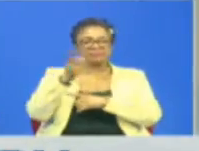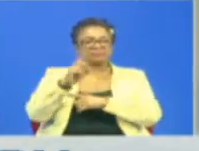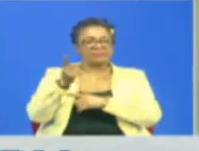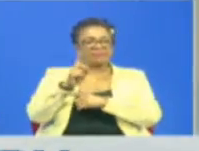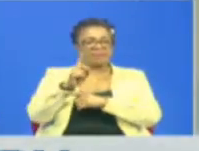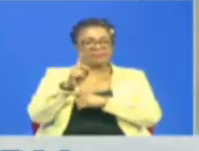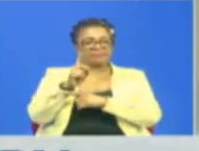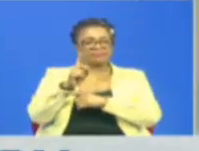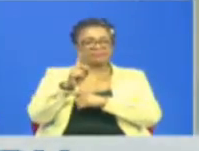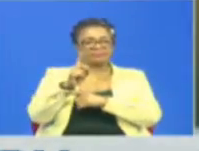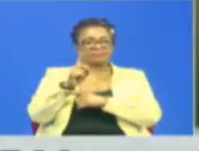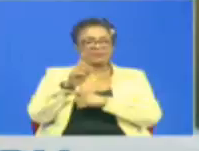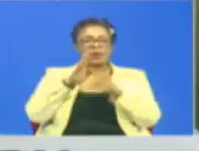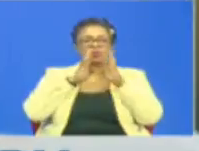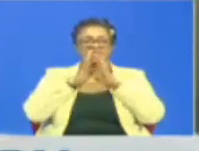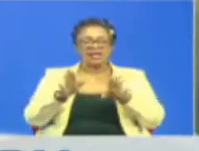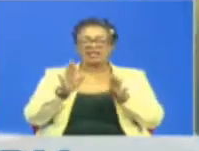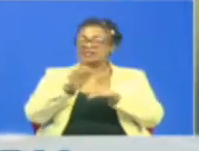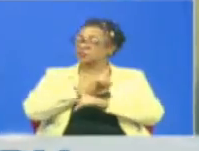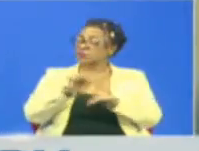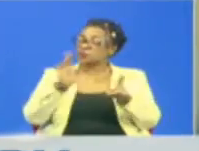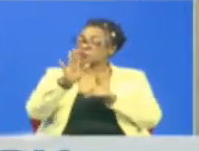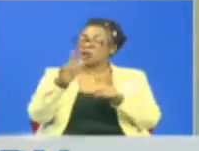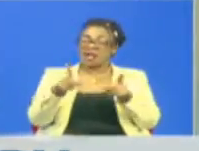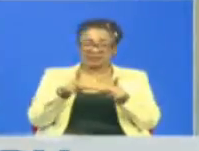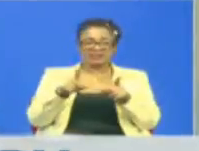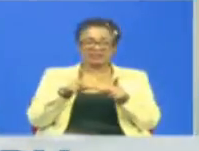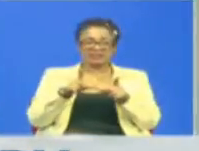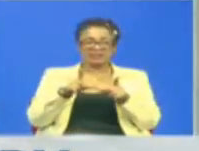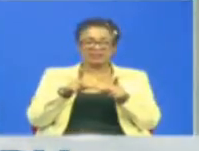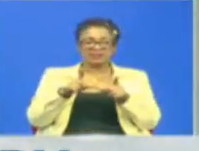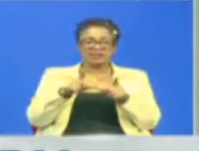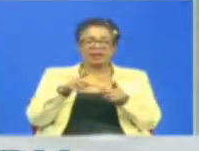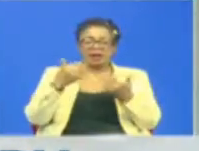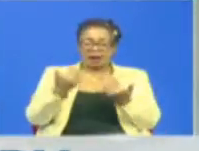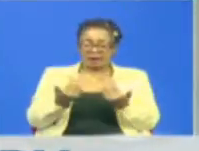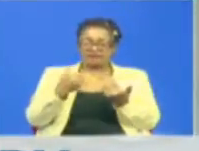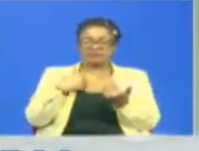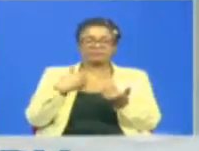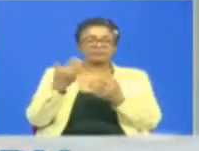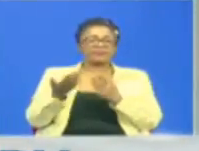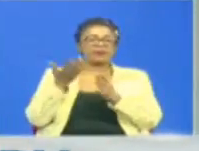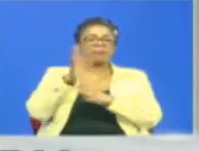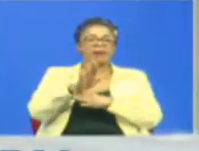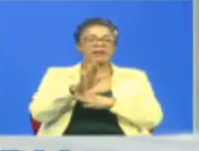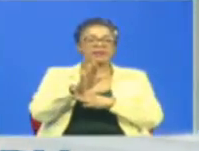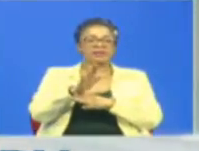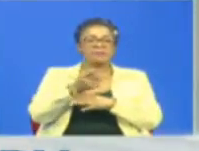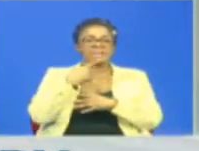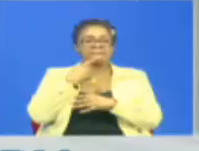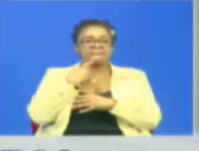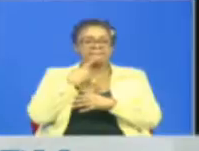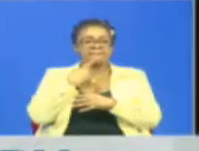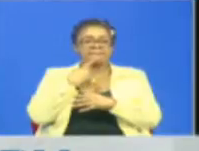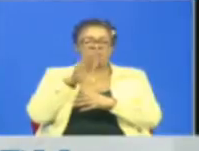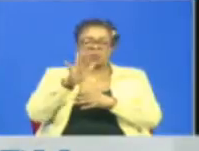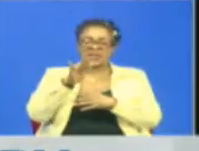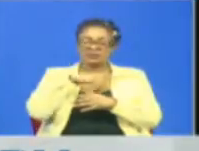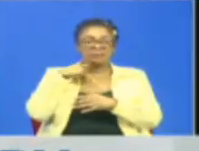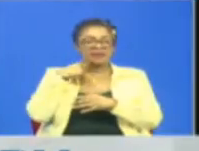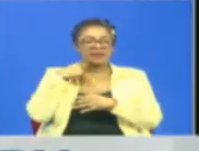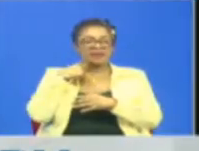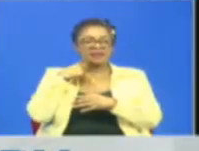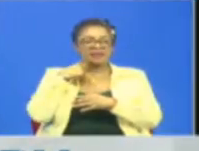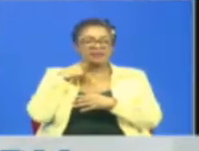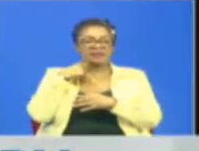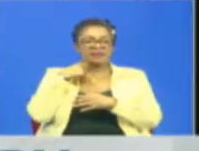Yours, Ezra." This is not the first time the former commissioner has pointed back to her former employer in the murder mystery. We'll be available